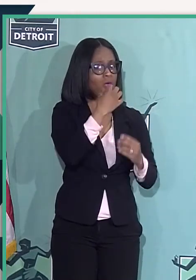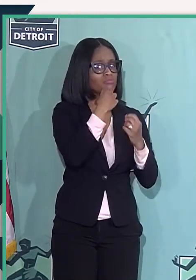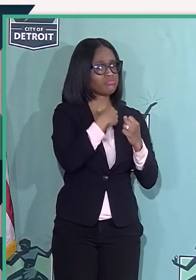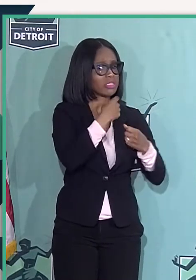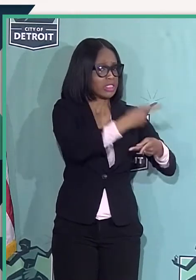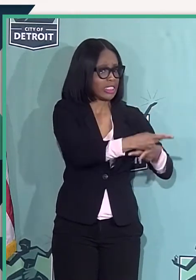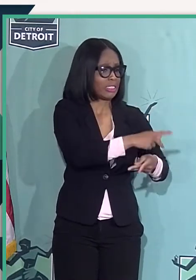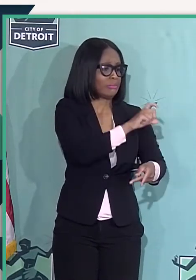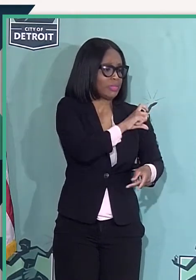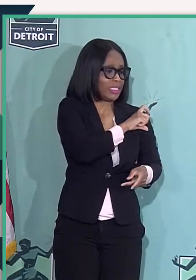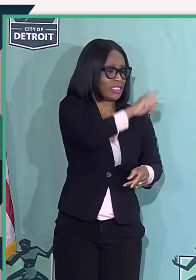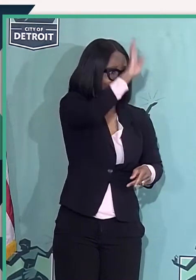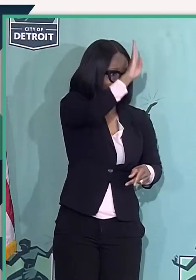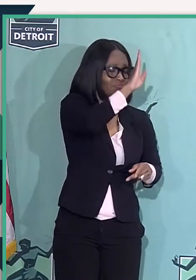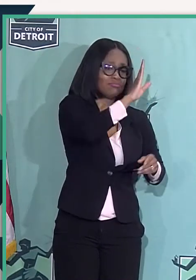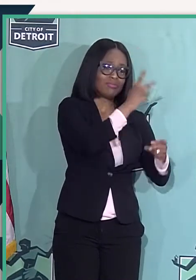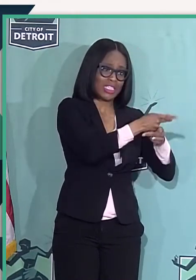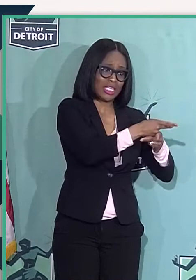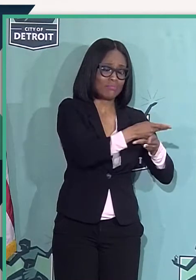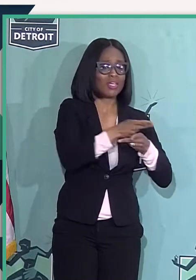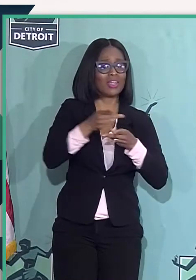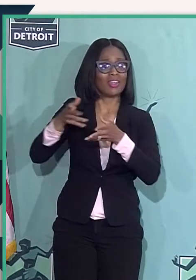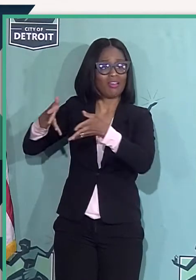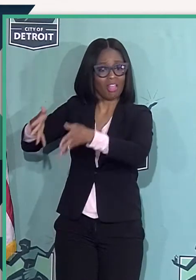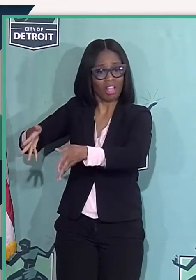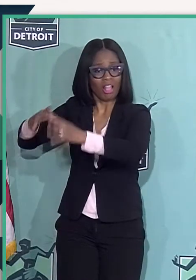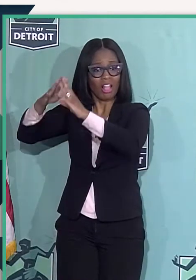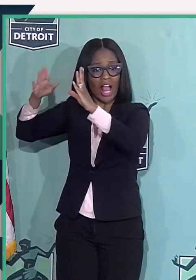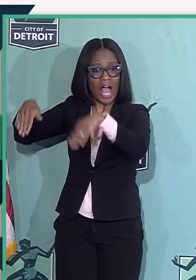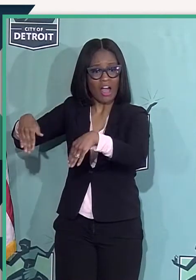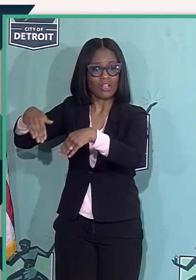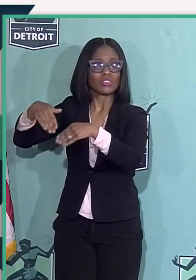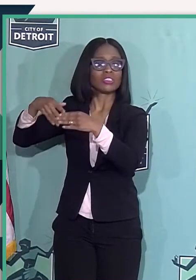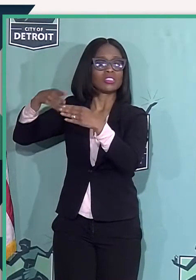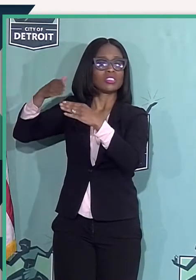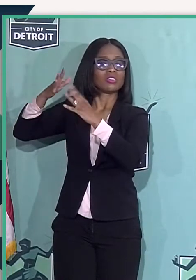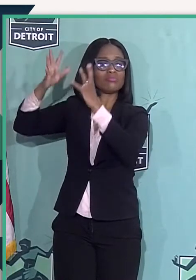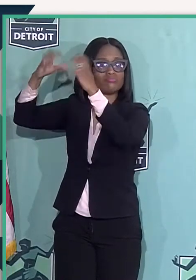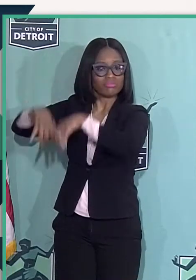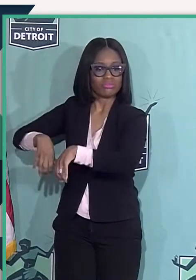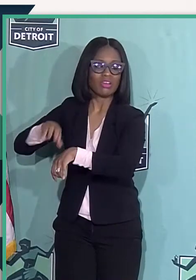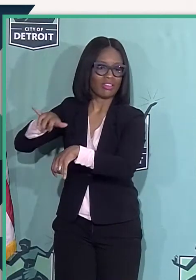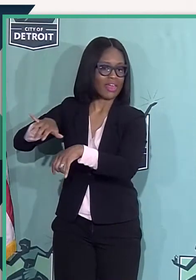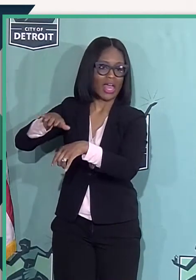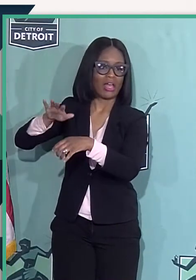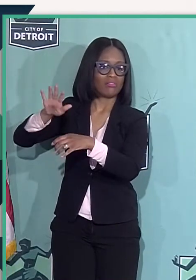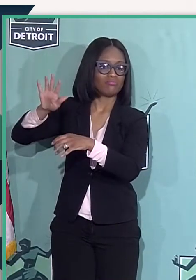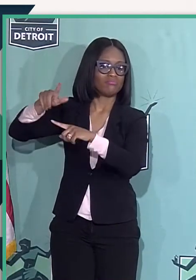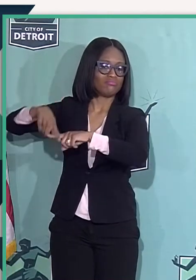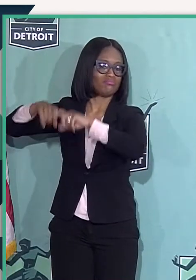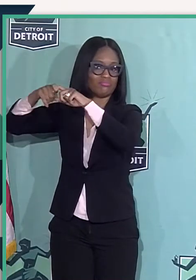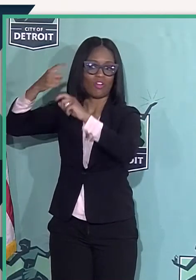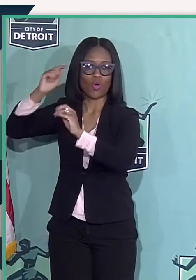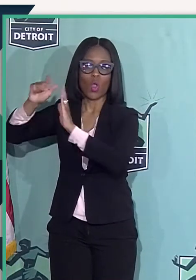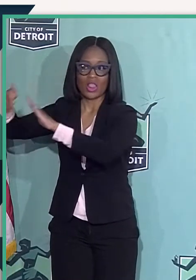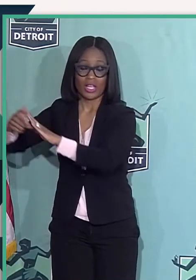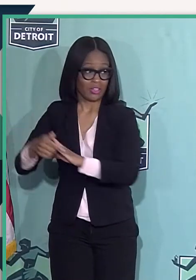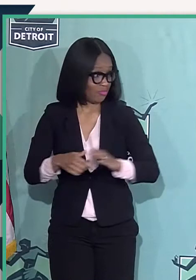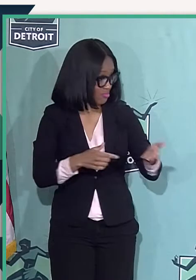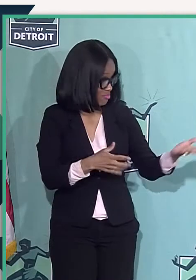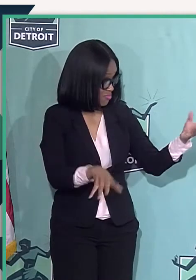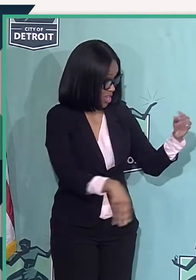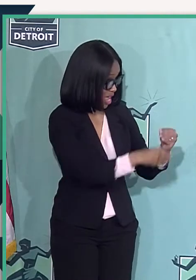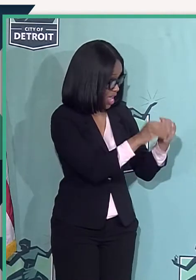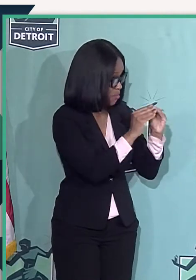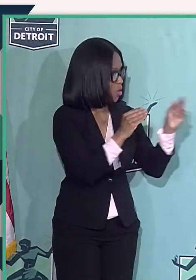intact was priority one, and we need to come back with a solution to finish the job on Blight. Council member, you want to add to that? No, I think that